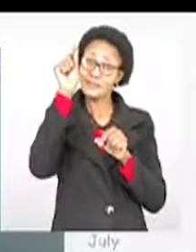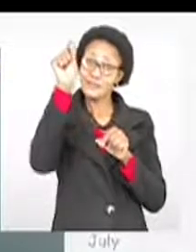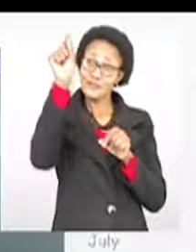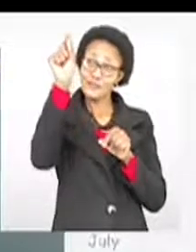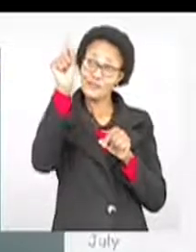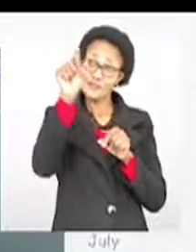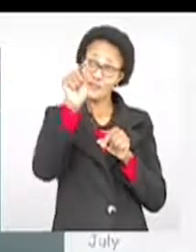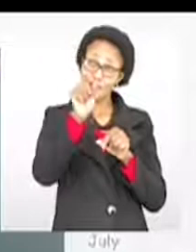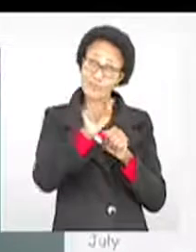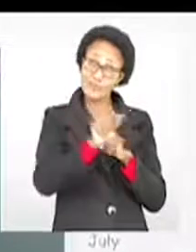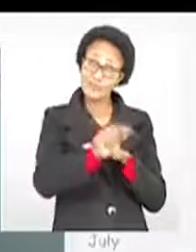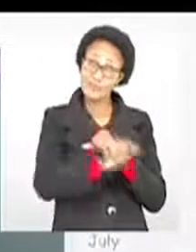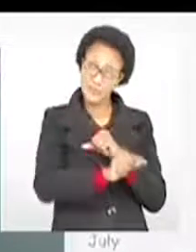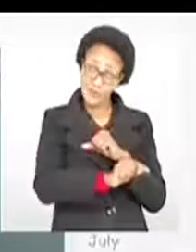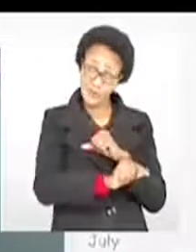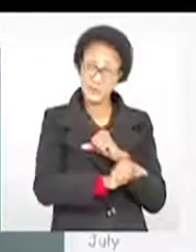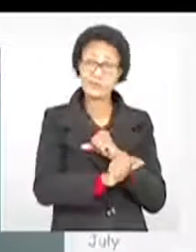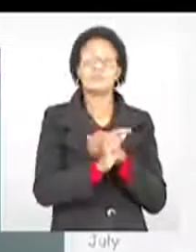and we go